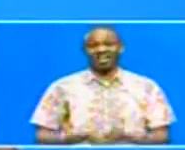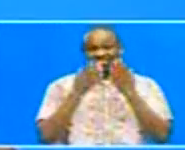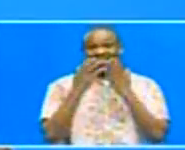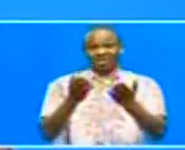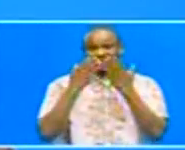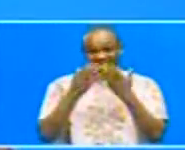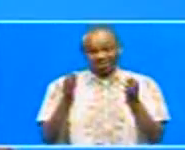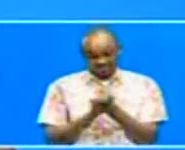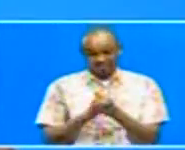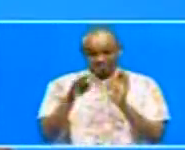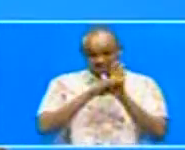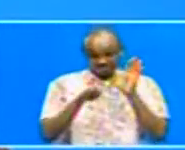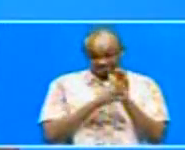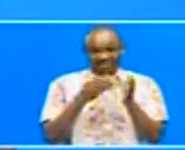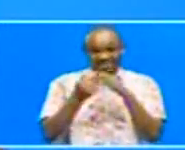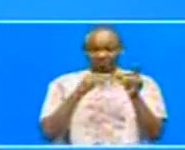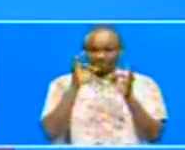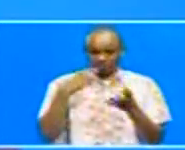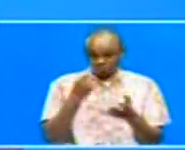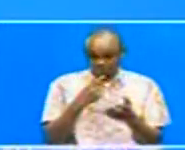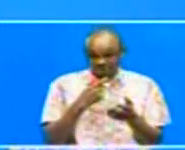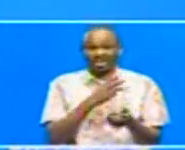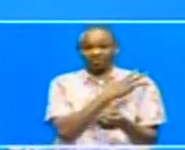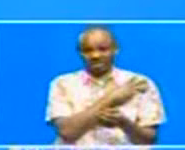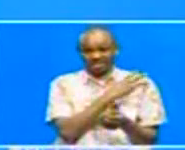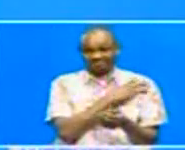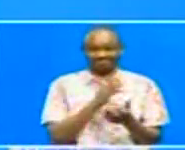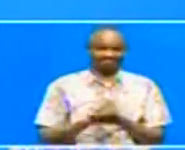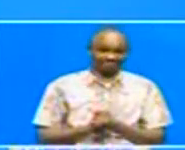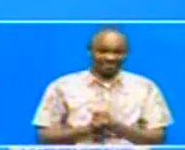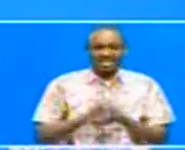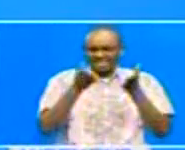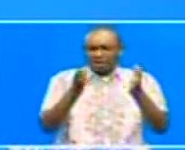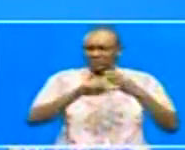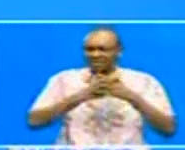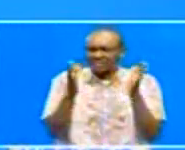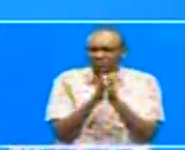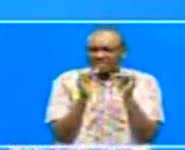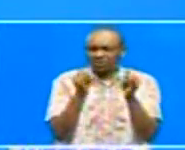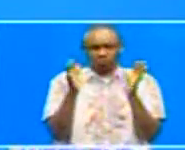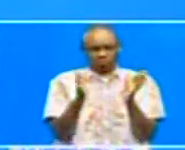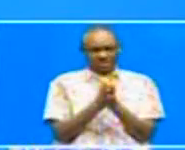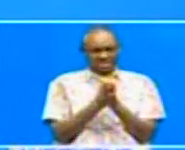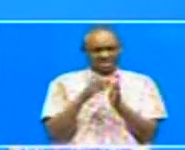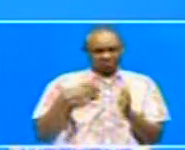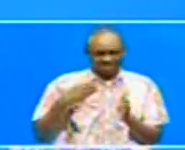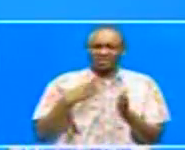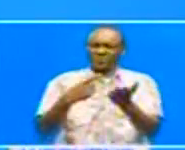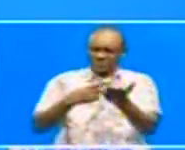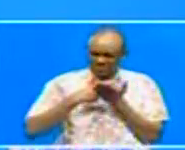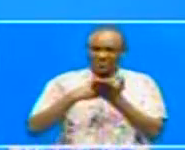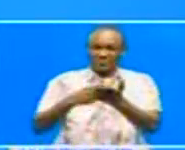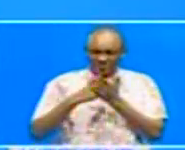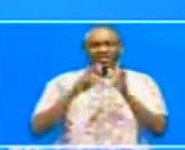Thank you for joining us on the program tonight. Our sign language interpreter is William Siller. We want to start off our bulletin today with a debate that has